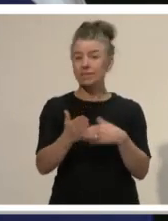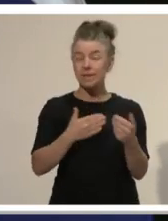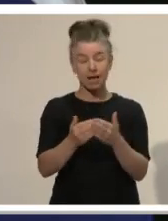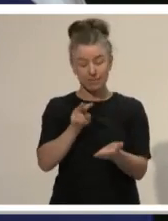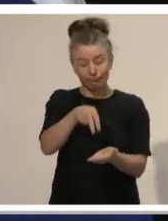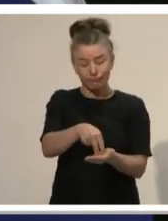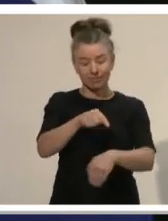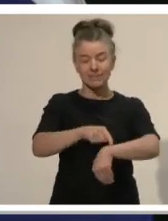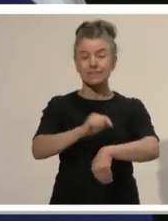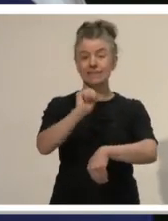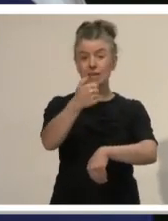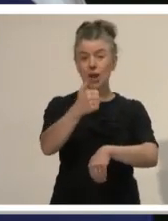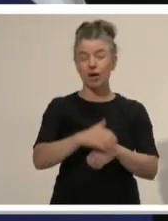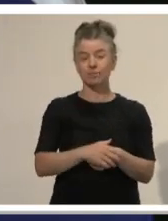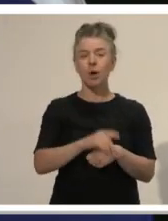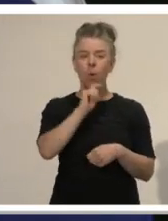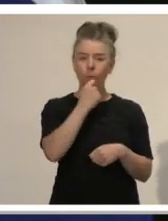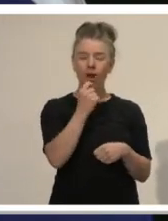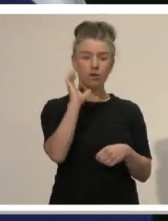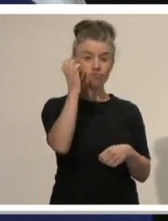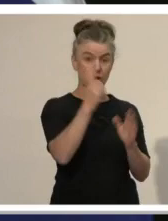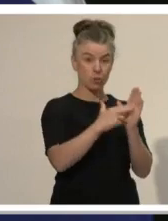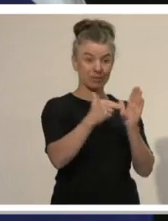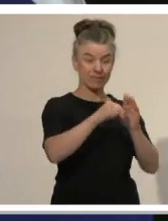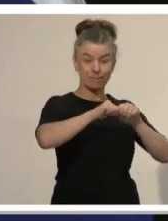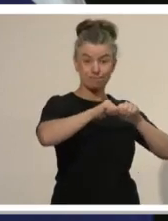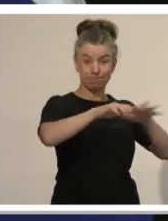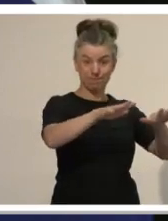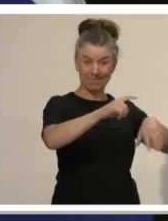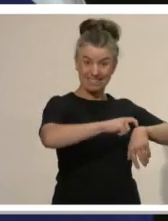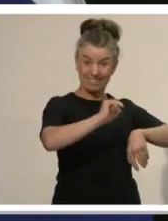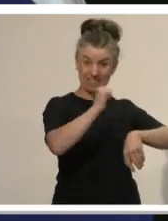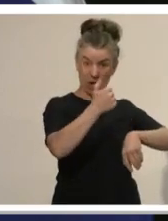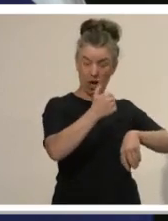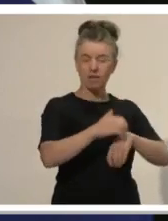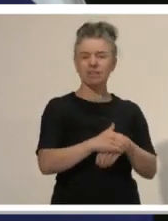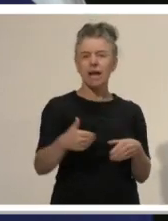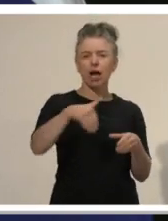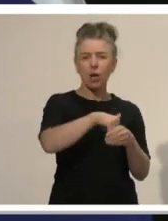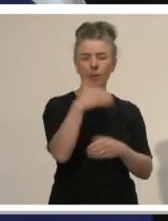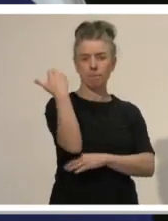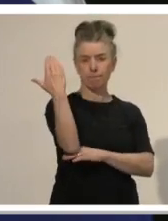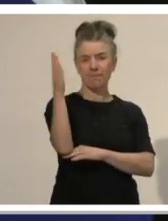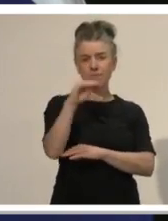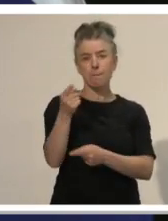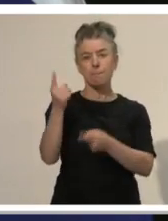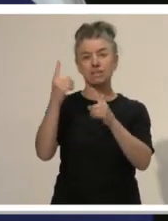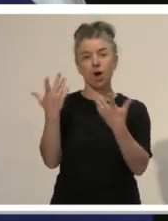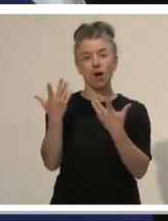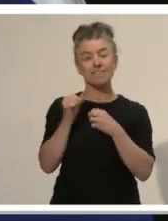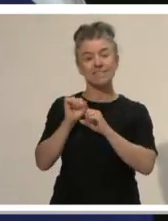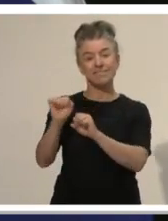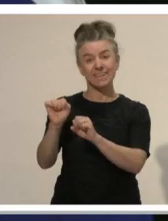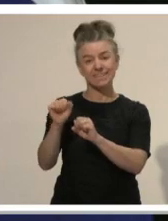The official dawn service broadcast will be on RNZ National Radio at 6 a.m. and will include an address by the Minister of Defence and Minister